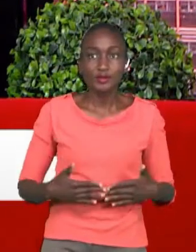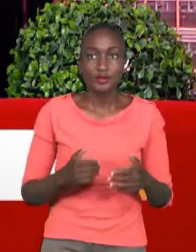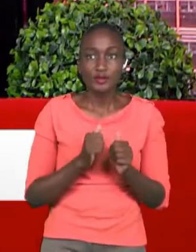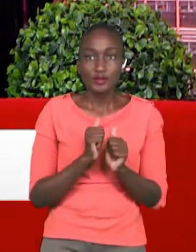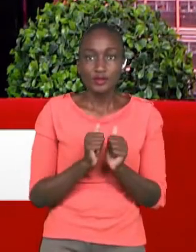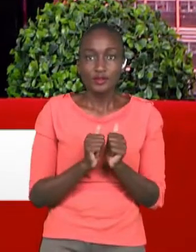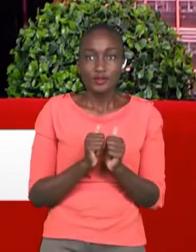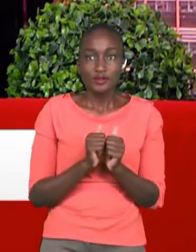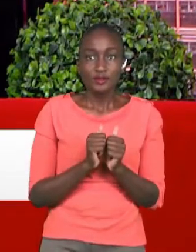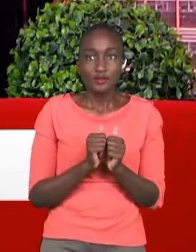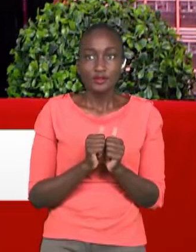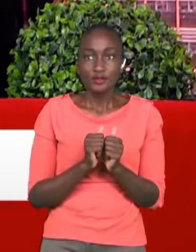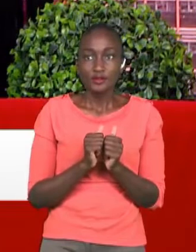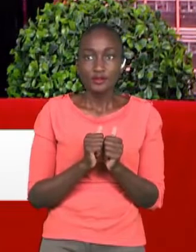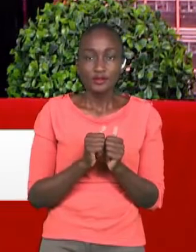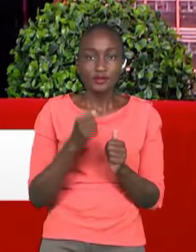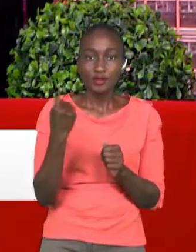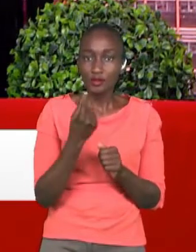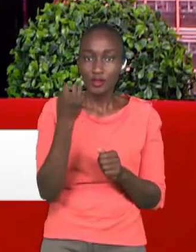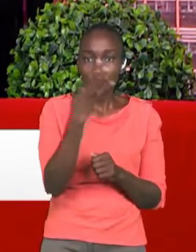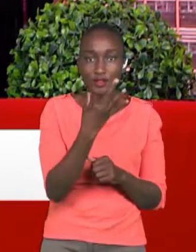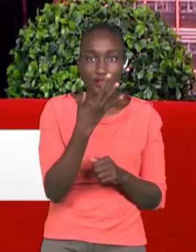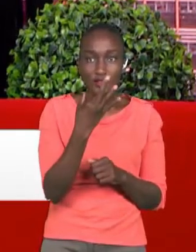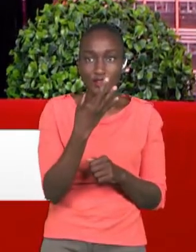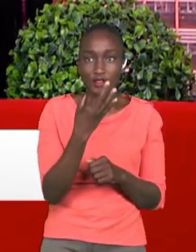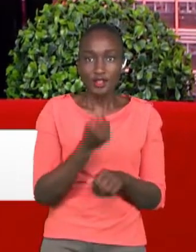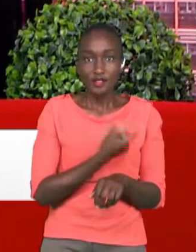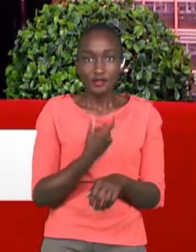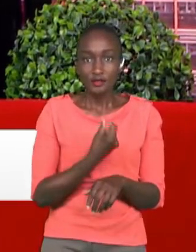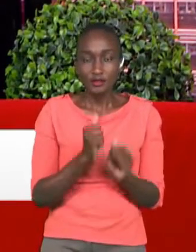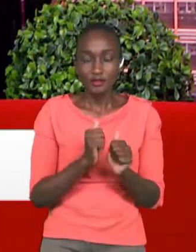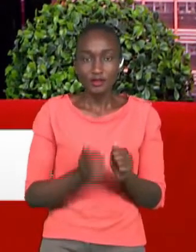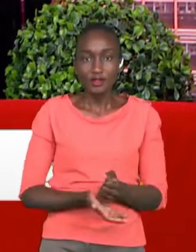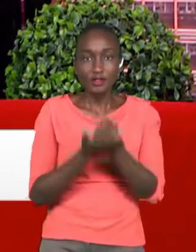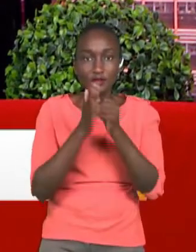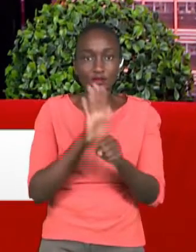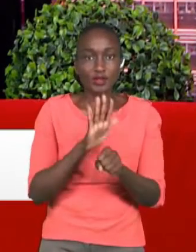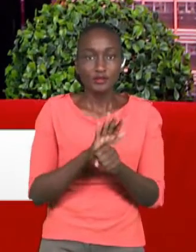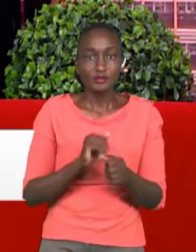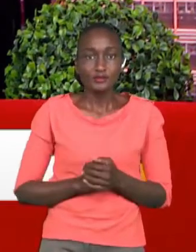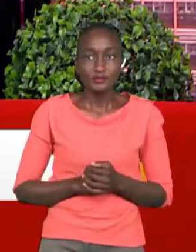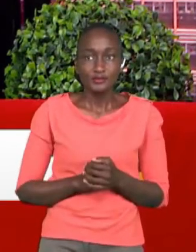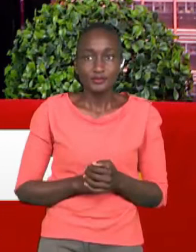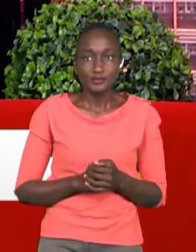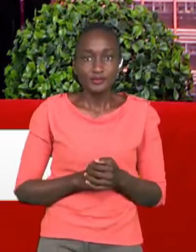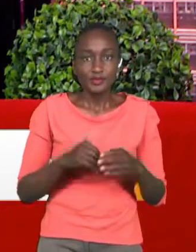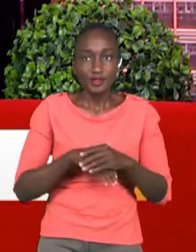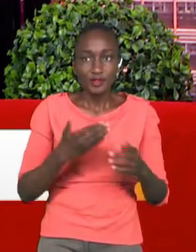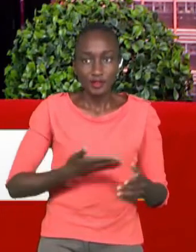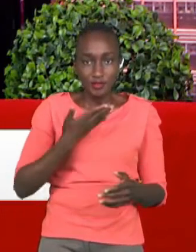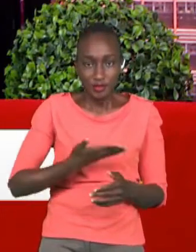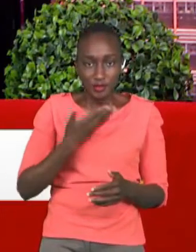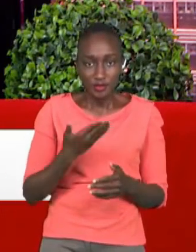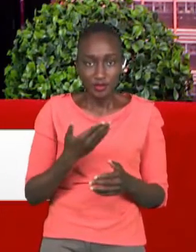stretches after for 30 seconds. Yeah. Okay. It can help you a lot. And the breathing, whenever you feel